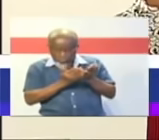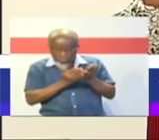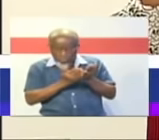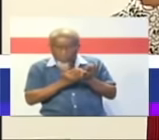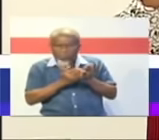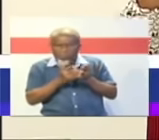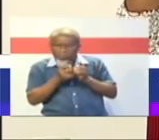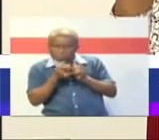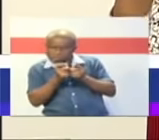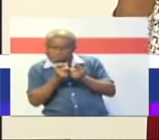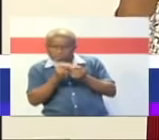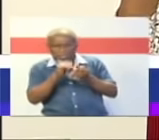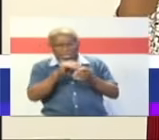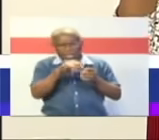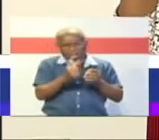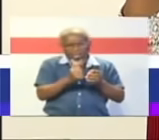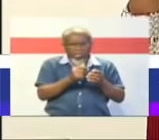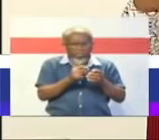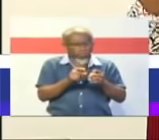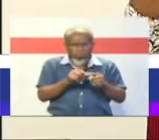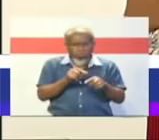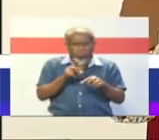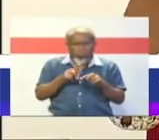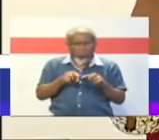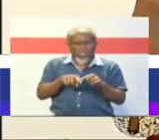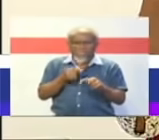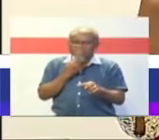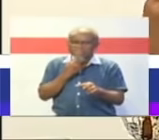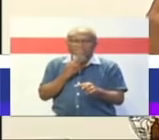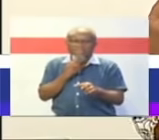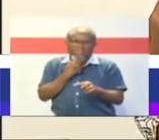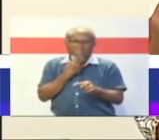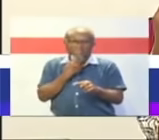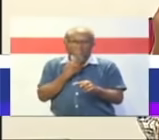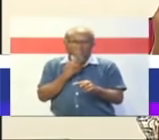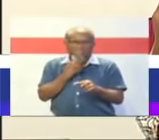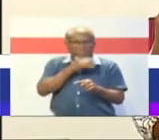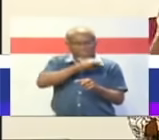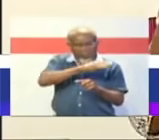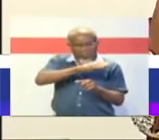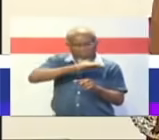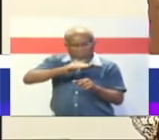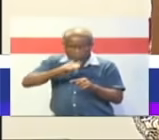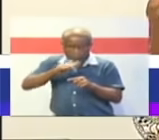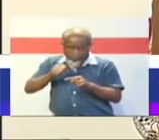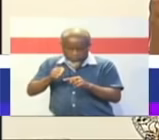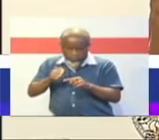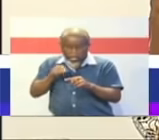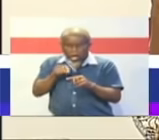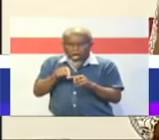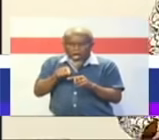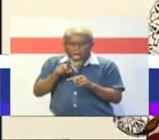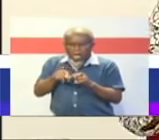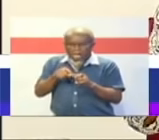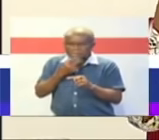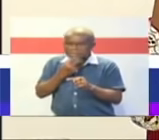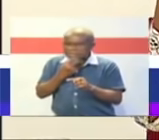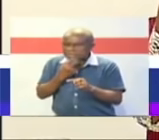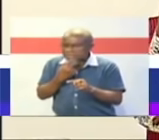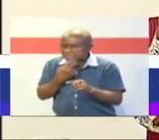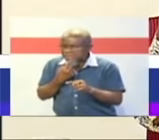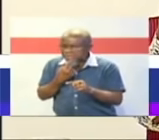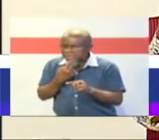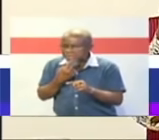cannot confirm, which means that it was an inadequate sample, and therefore no result could be given from that sample. So that was